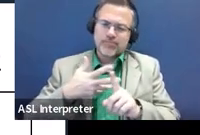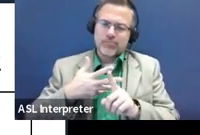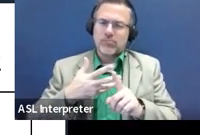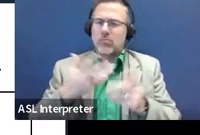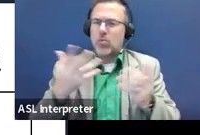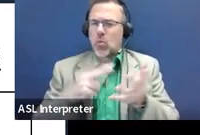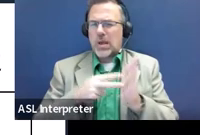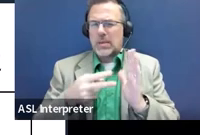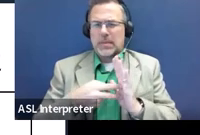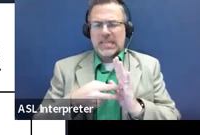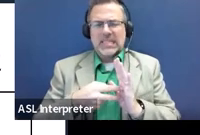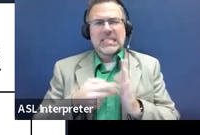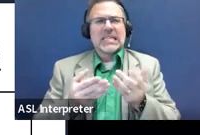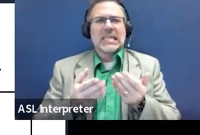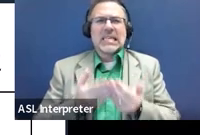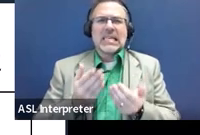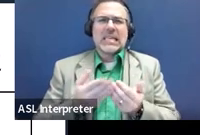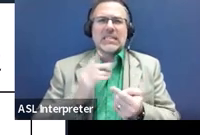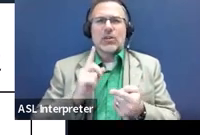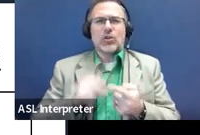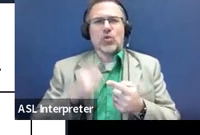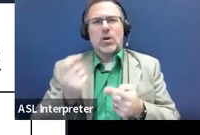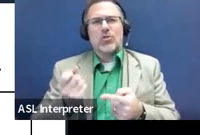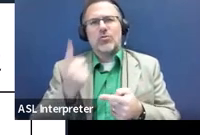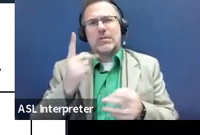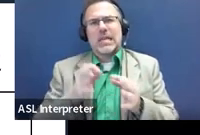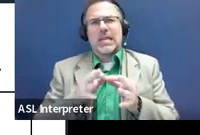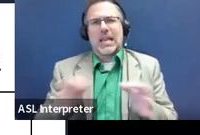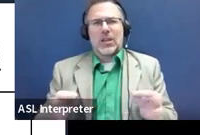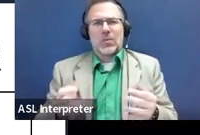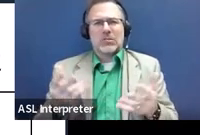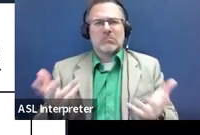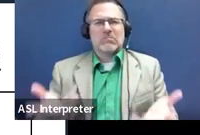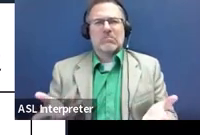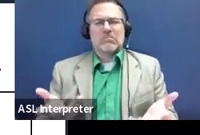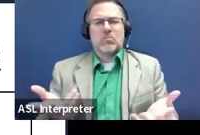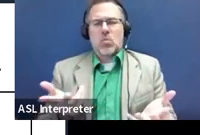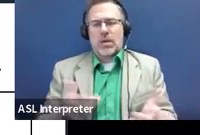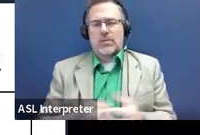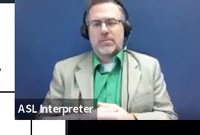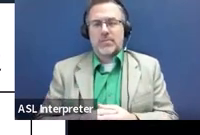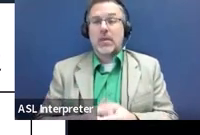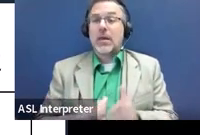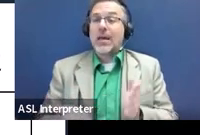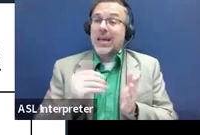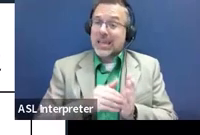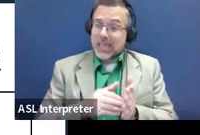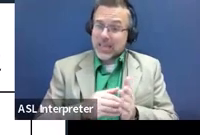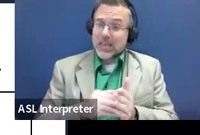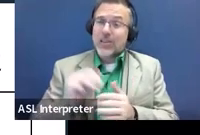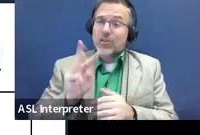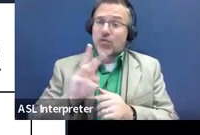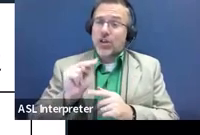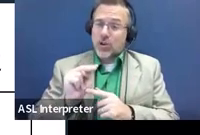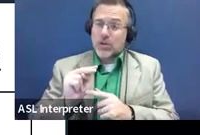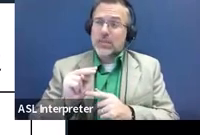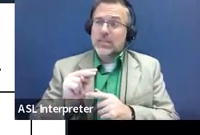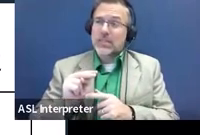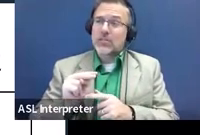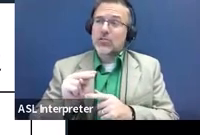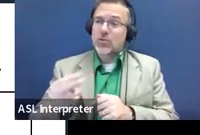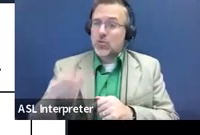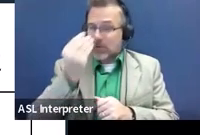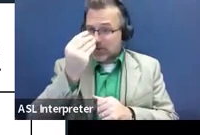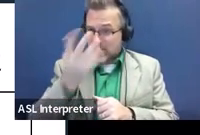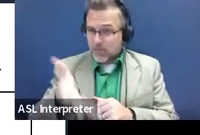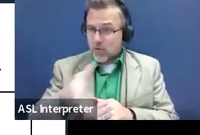And just remembering that this whole entire written notice is to inform the parent. So it is really important that the